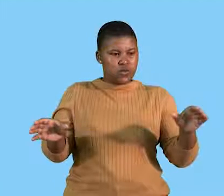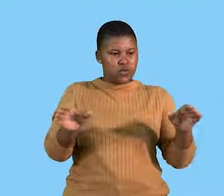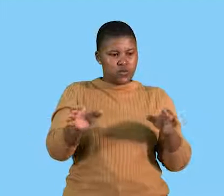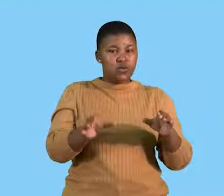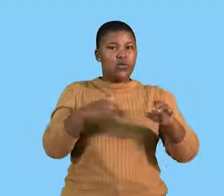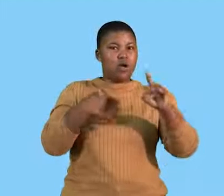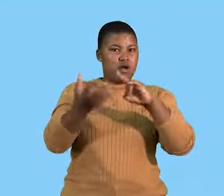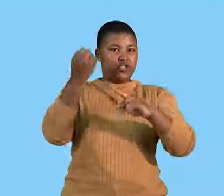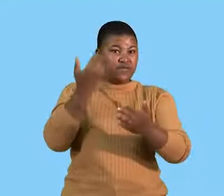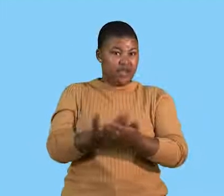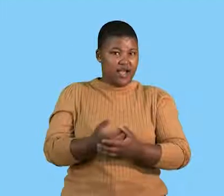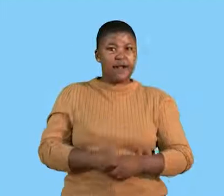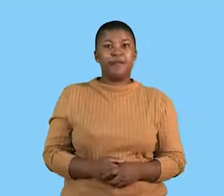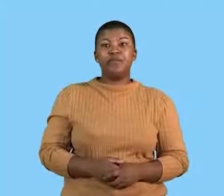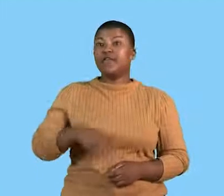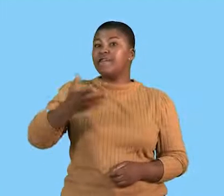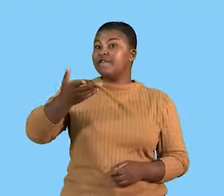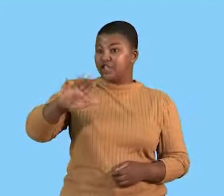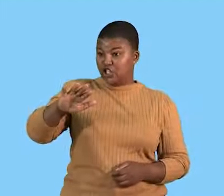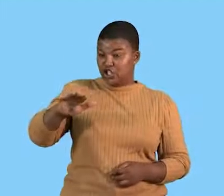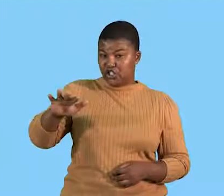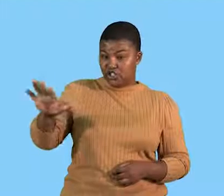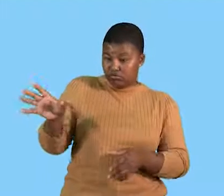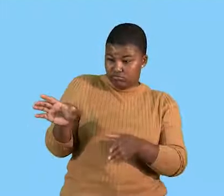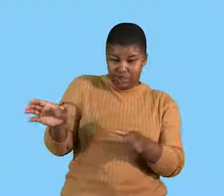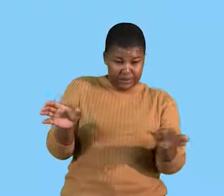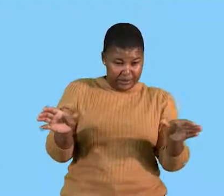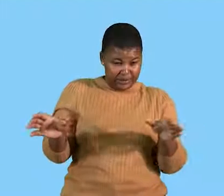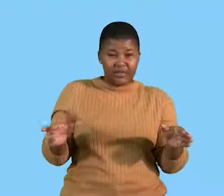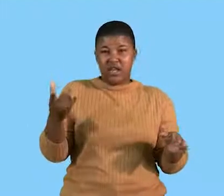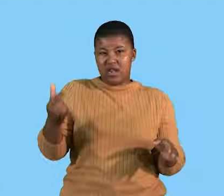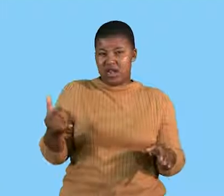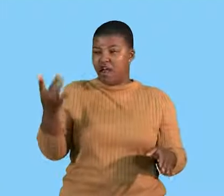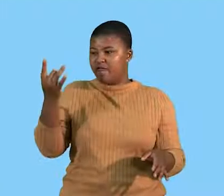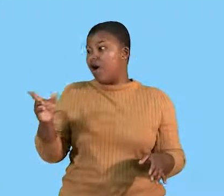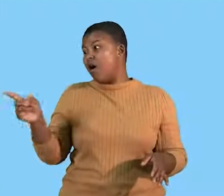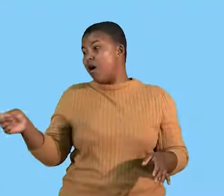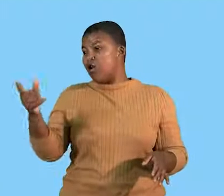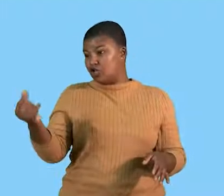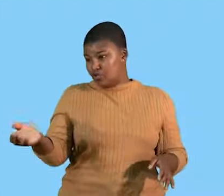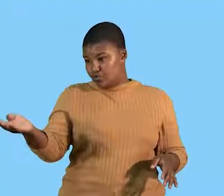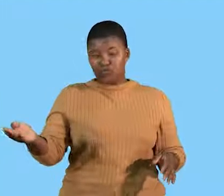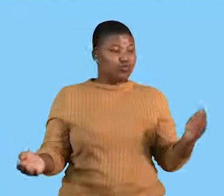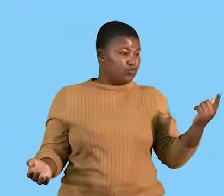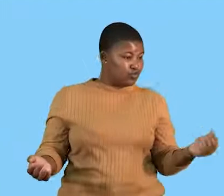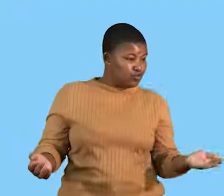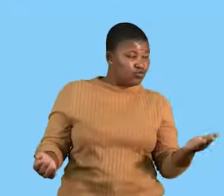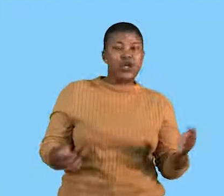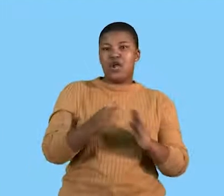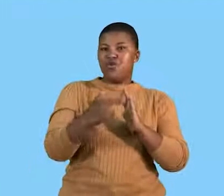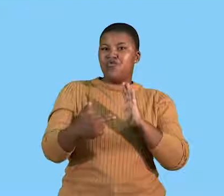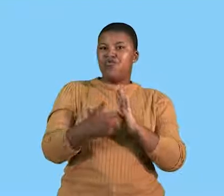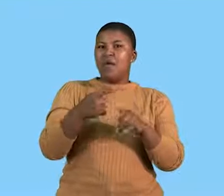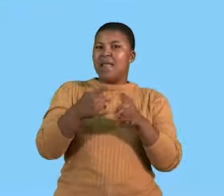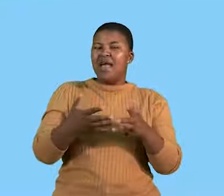our goals, and then we delegate all the responsibilities and authority to the role players.